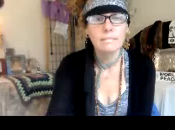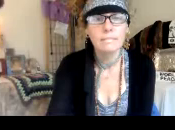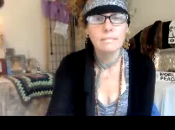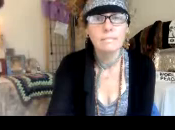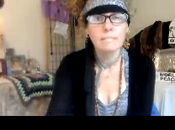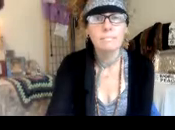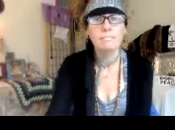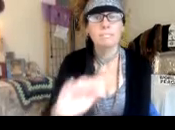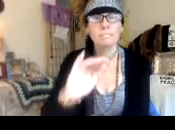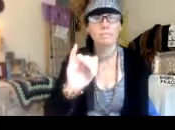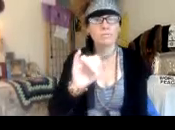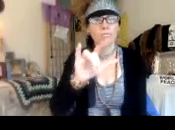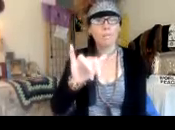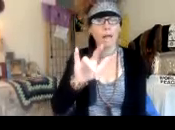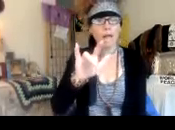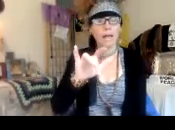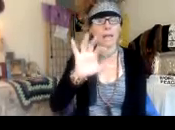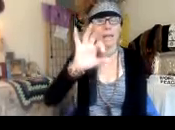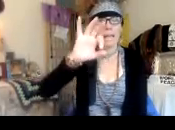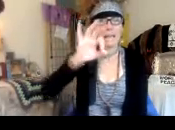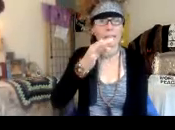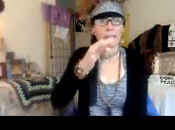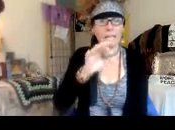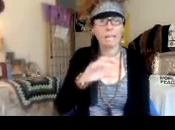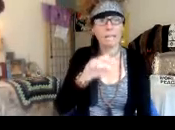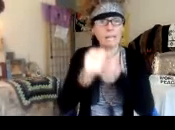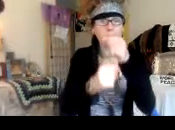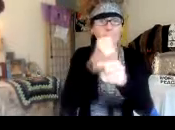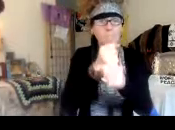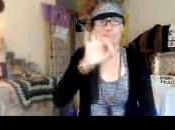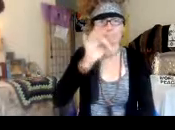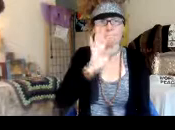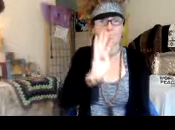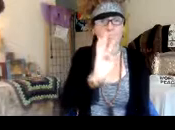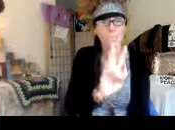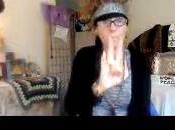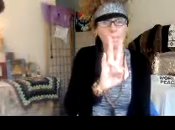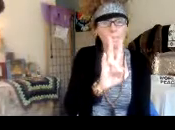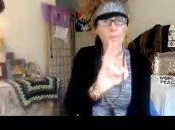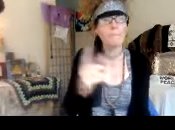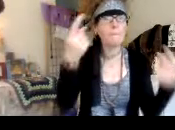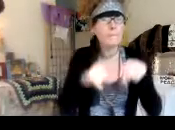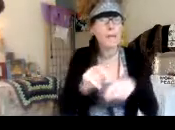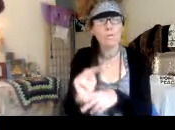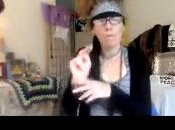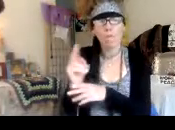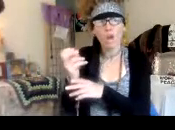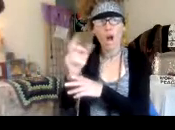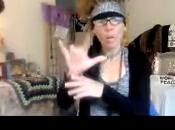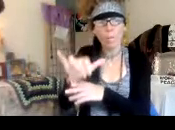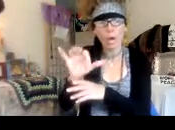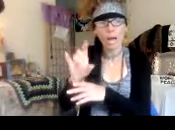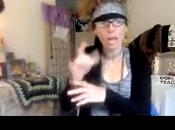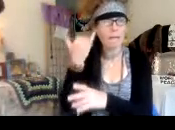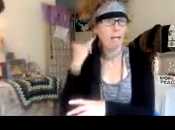On July 9th, 1947, there was an incident in North Hollywood, in Hollywood, California,